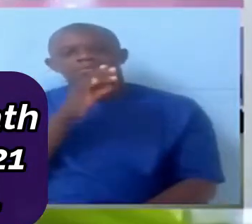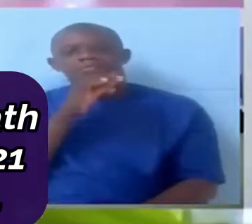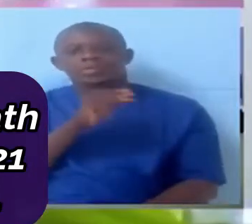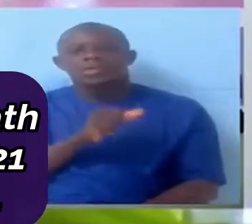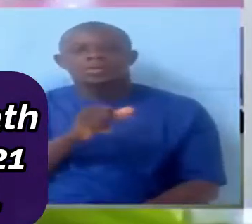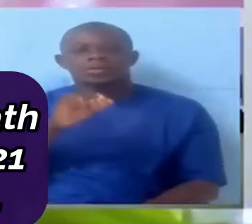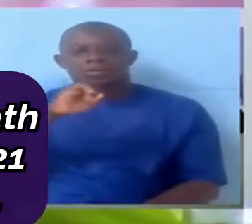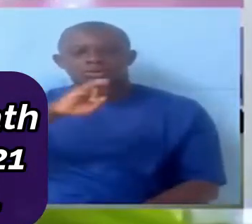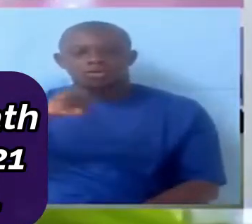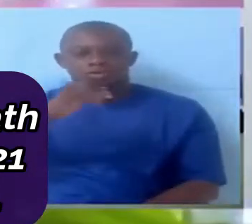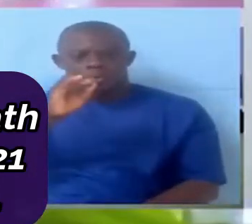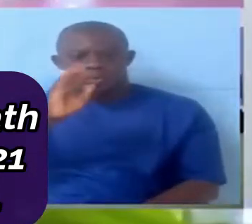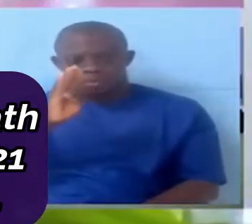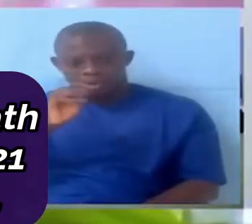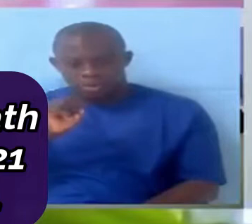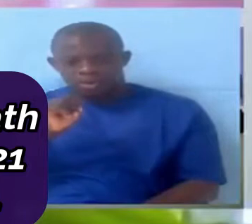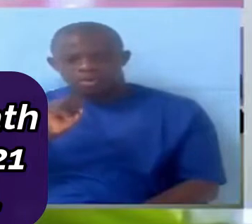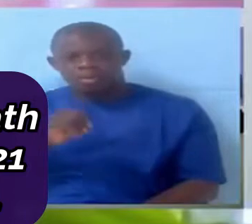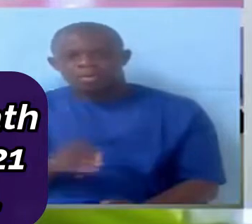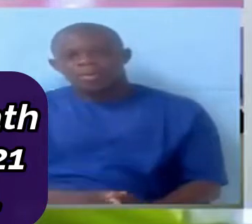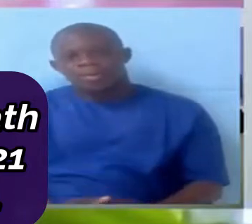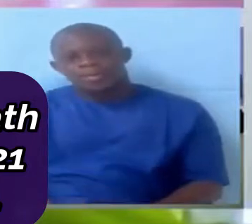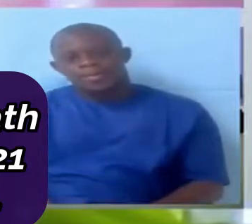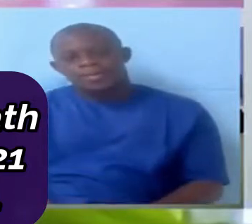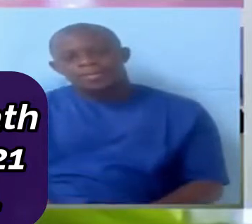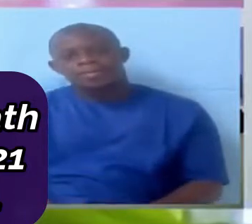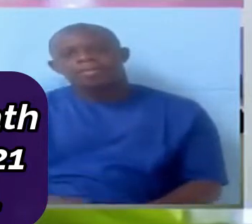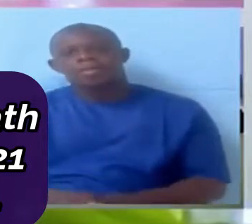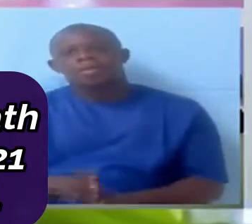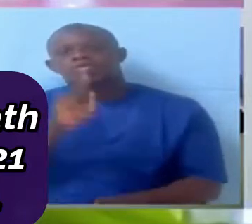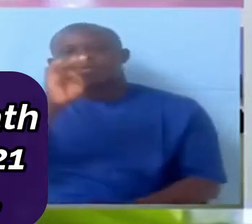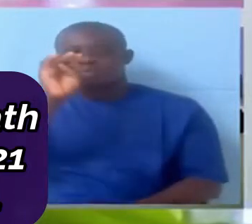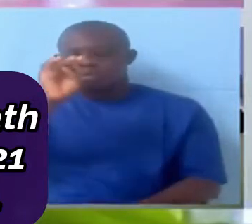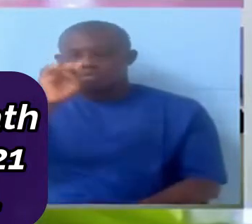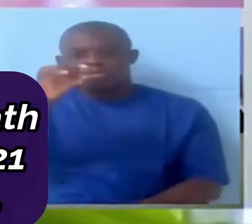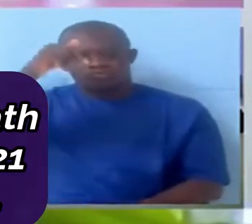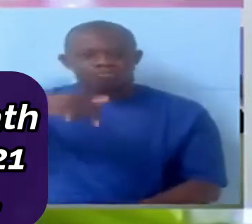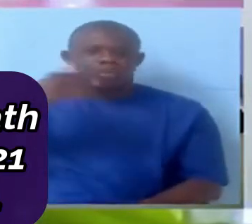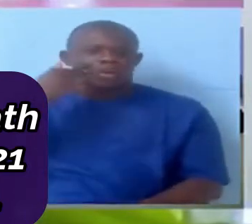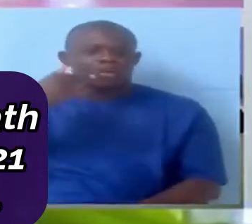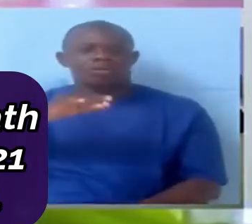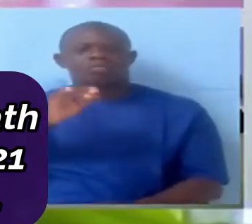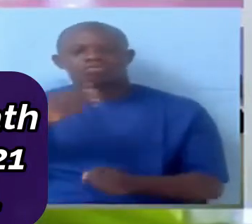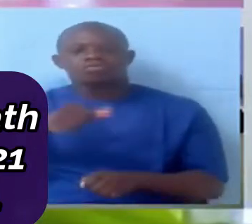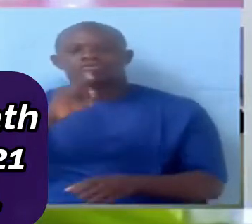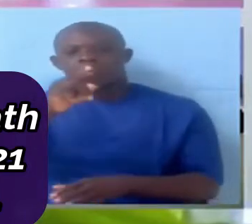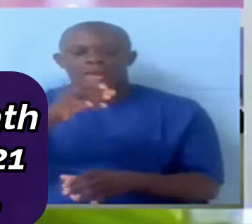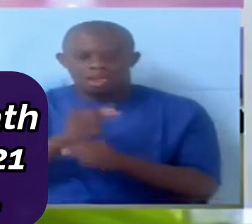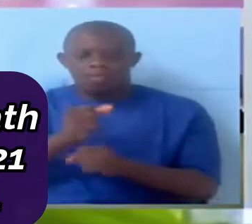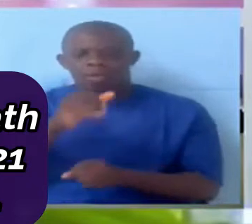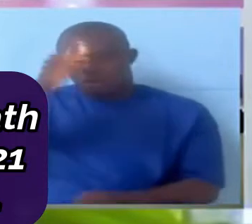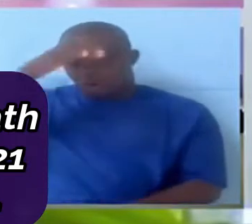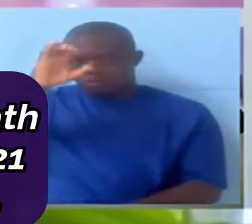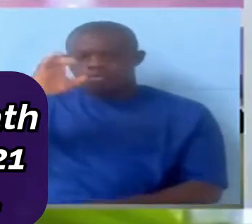This is a tragedy. Leader for Dawiram Torop. You are called here today to assist the commission. How can a very